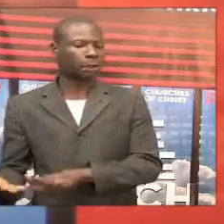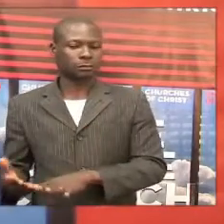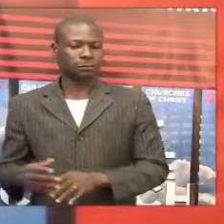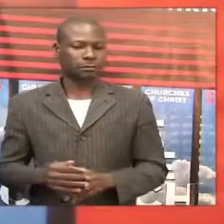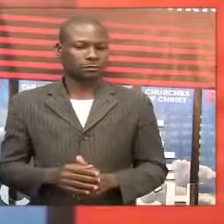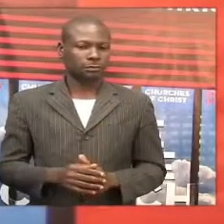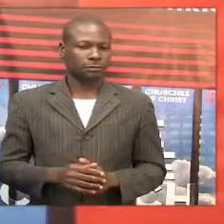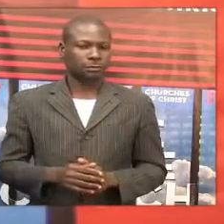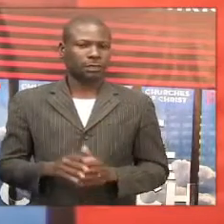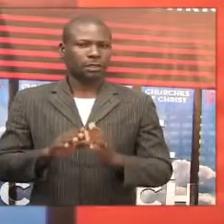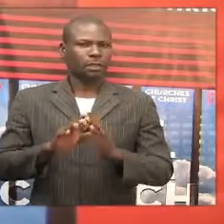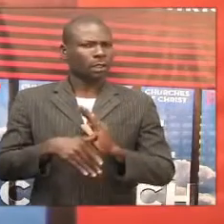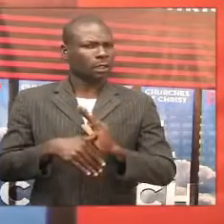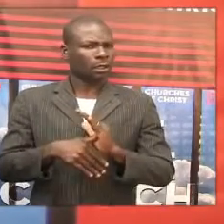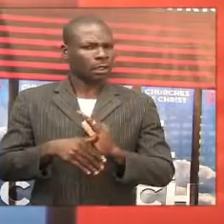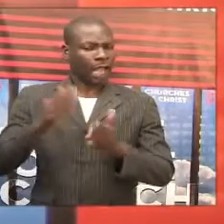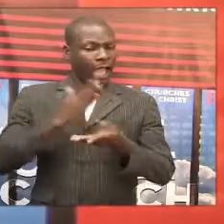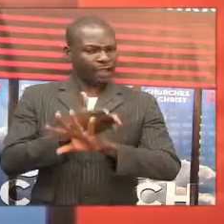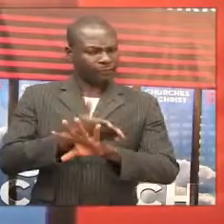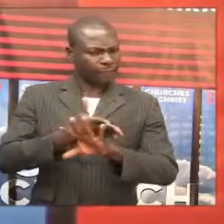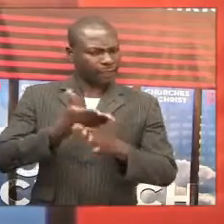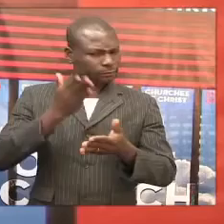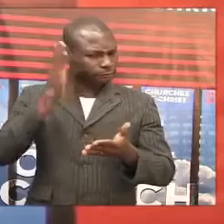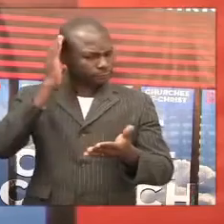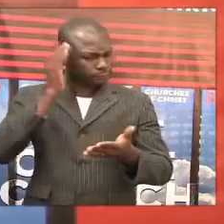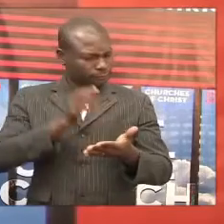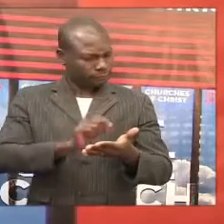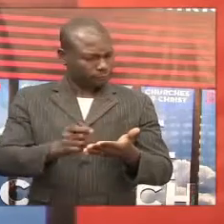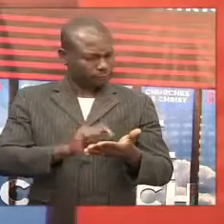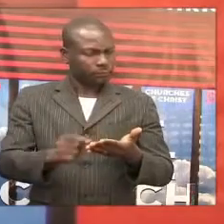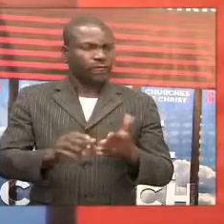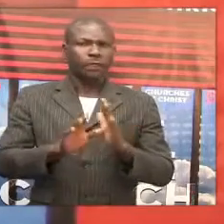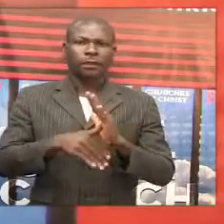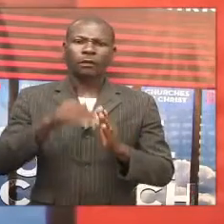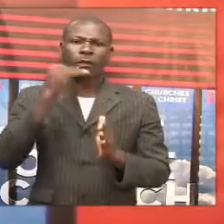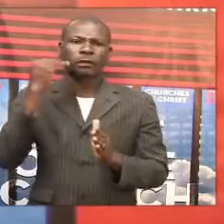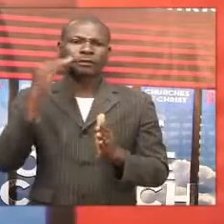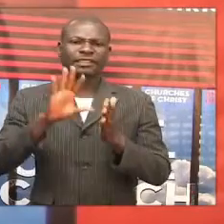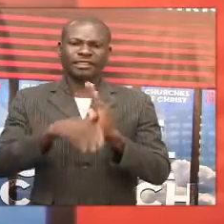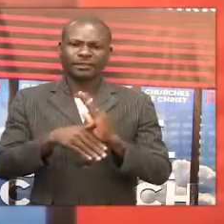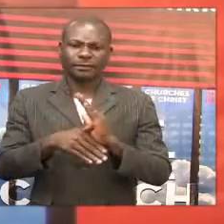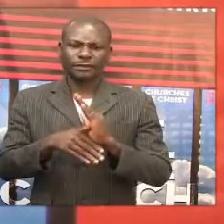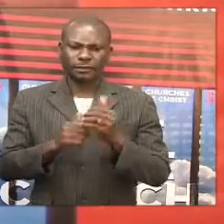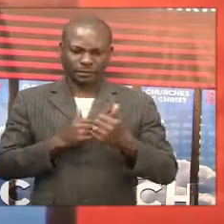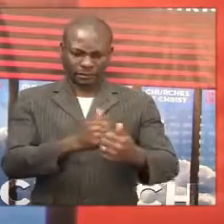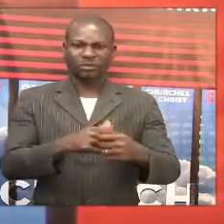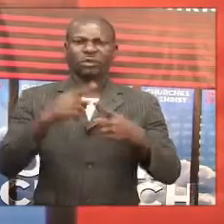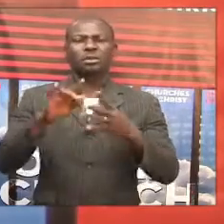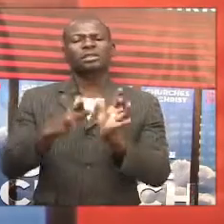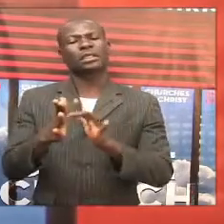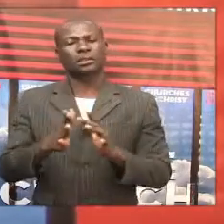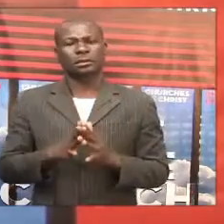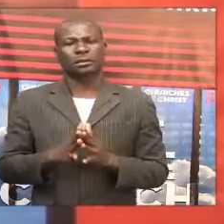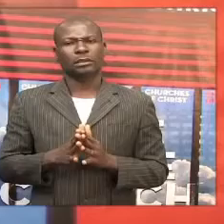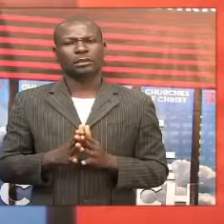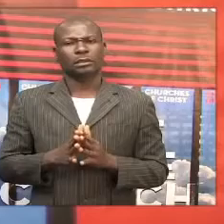Na omu kana sa se mwe wye ye no. Omu konfie. And as you have for the call, yes, one or more besides, I rather.